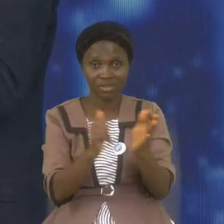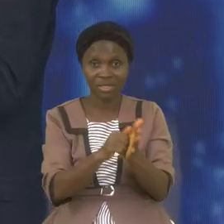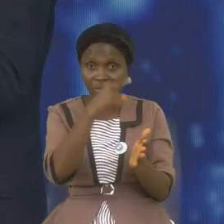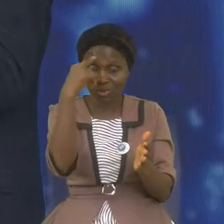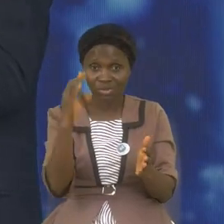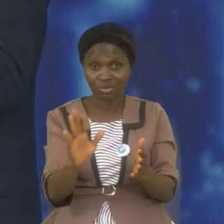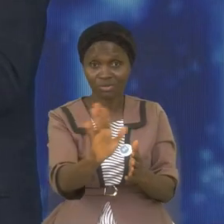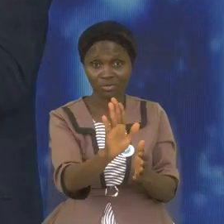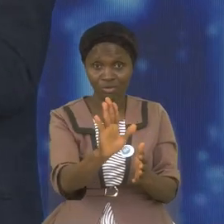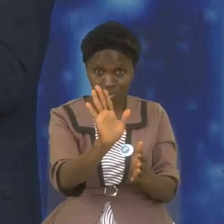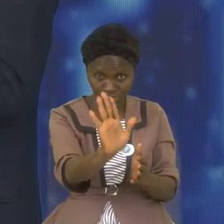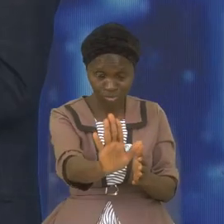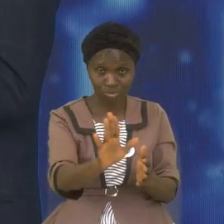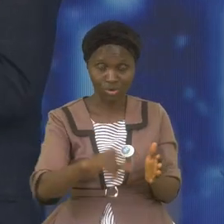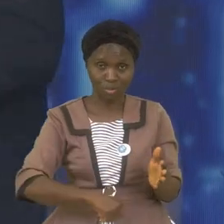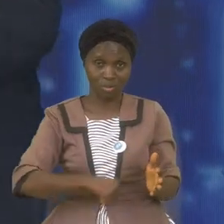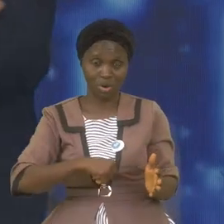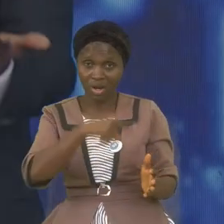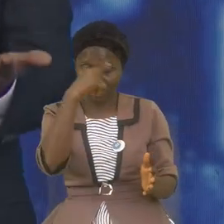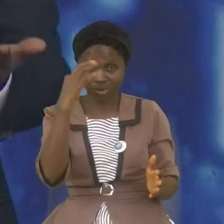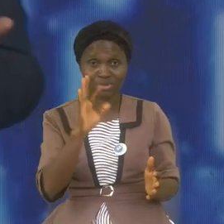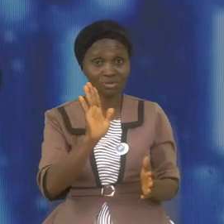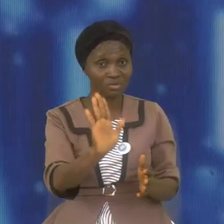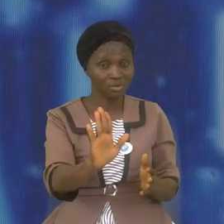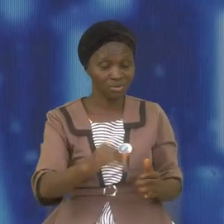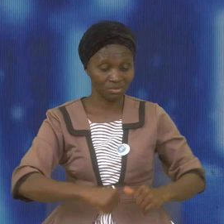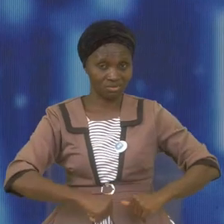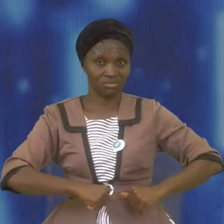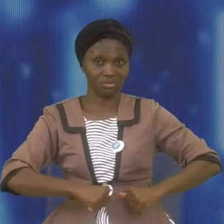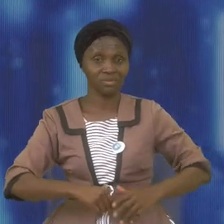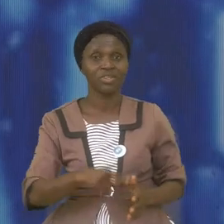pride, because of your haughtiness, because of your